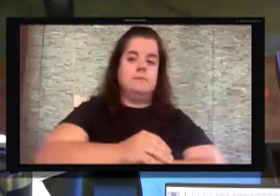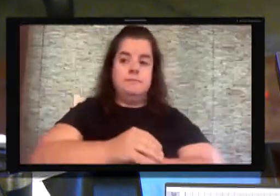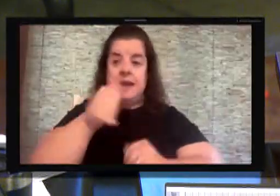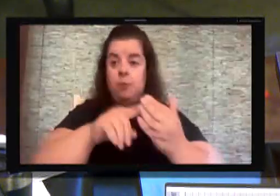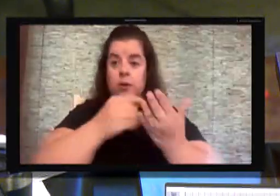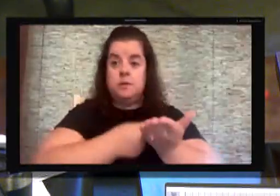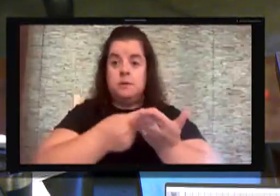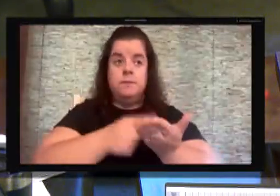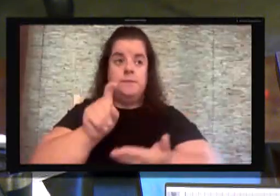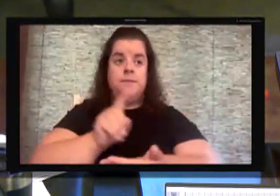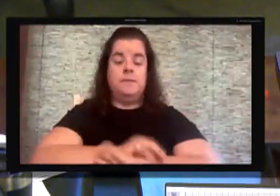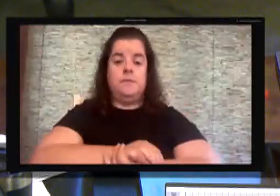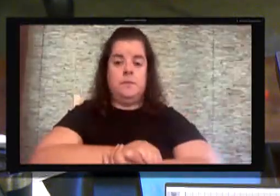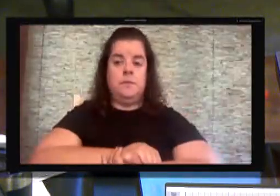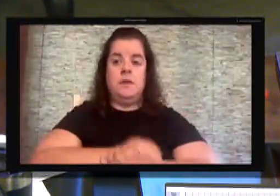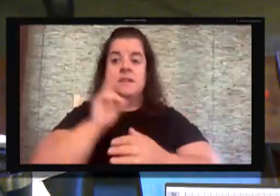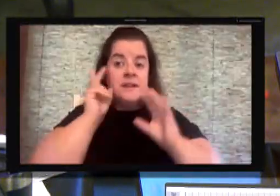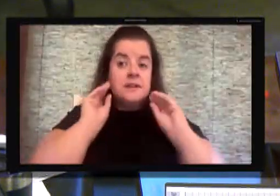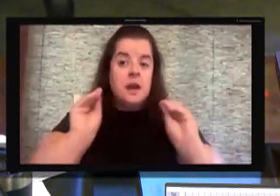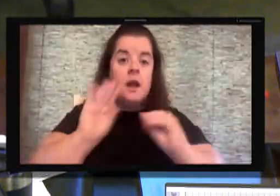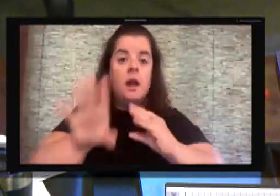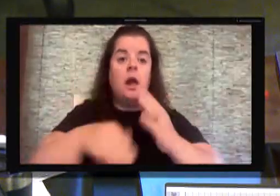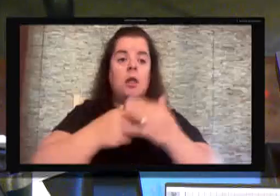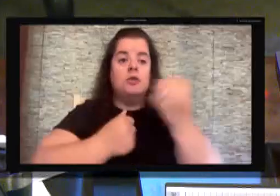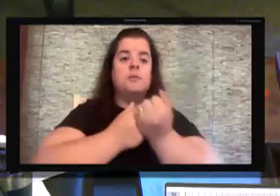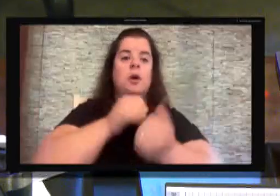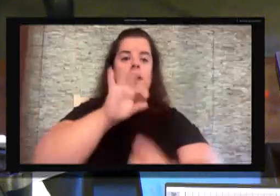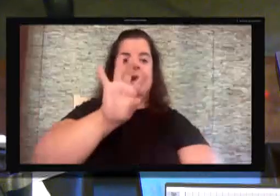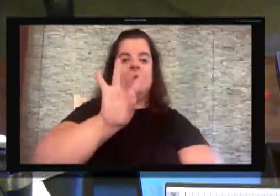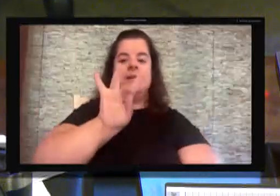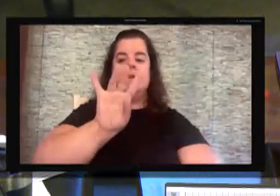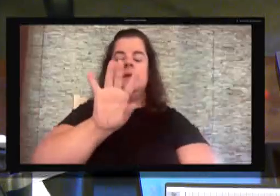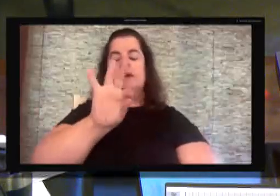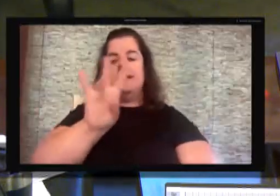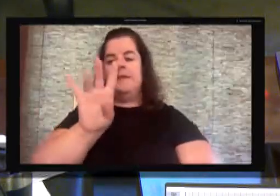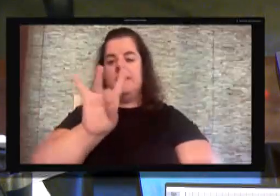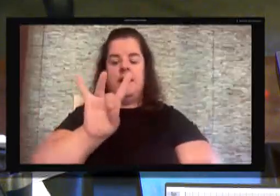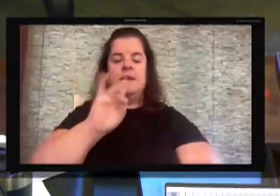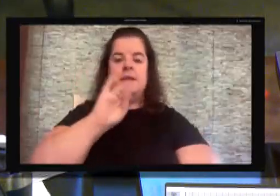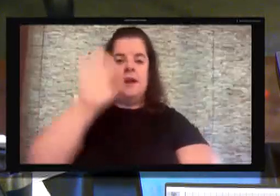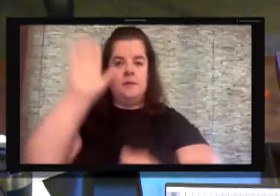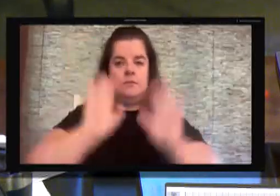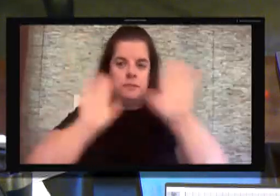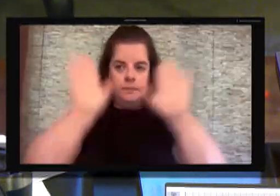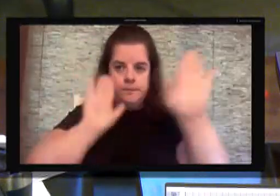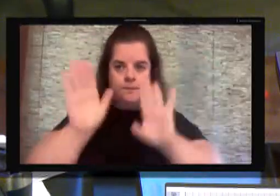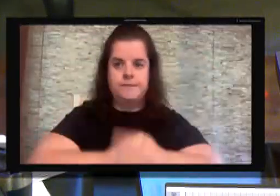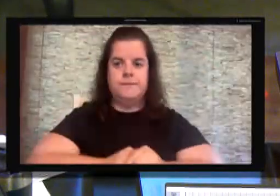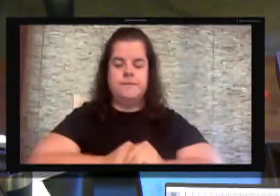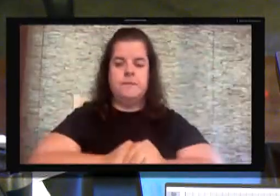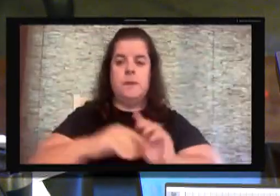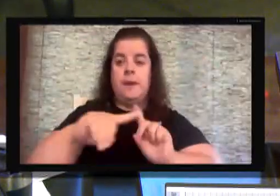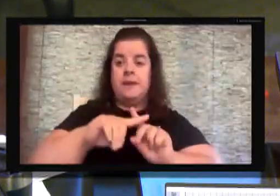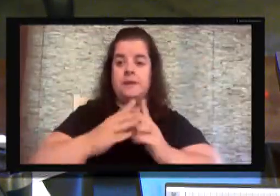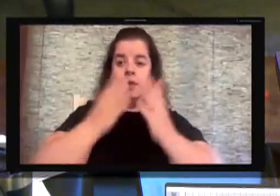Seeing none, all those in favor of Bill 978, please indicate by saying aye. Aye. Aye. Aye. Affirmative recommendation, Bill